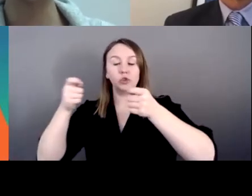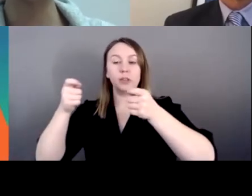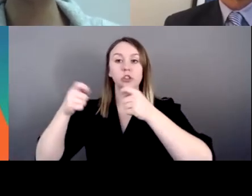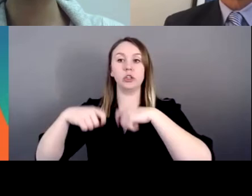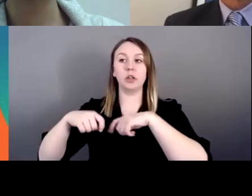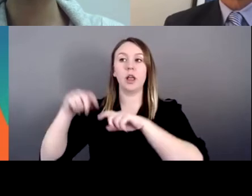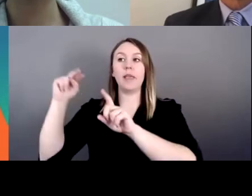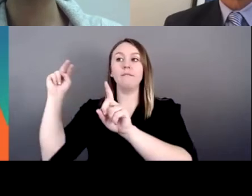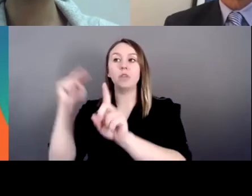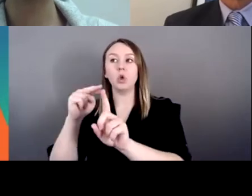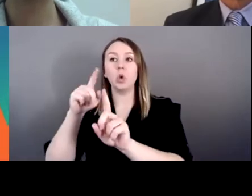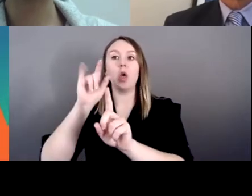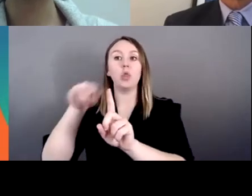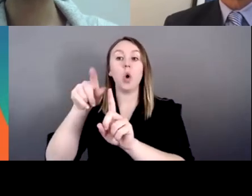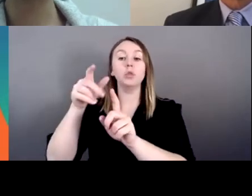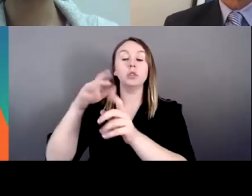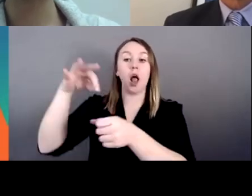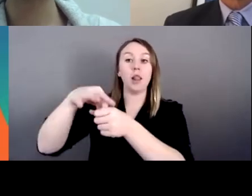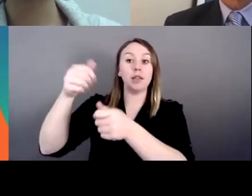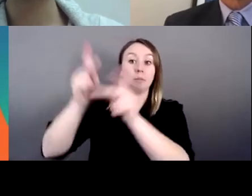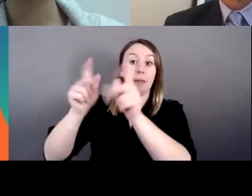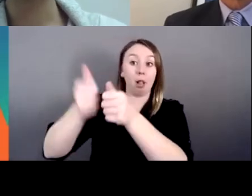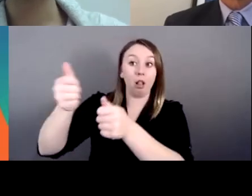policy making process, which means that